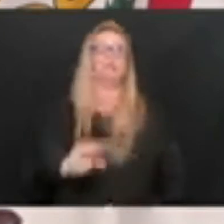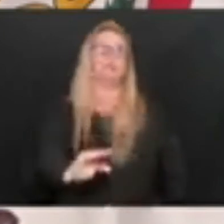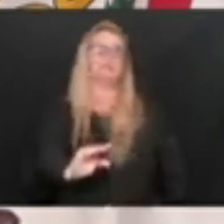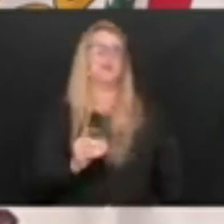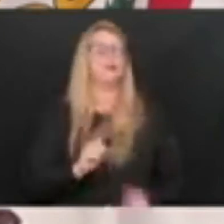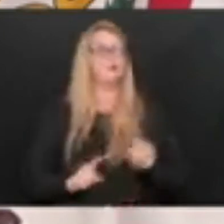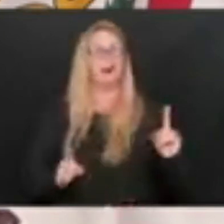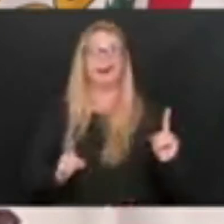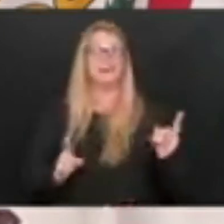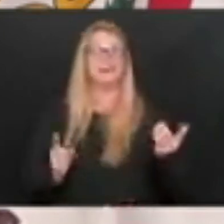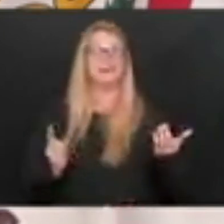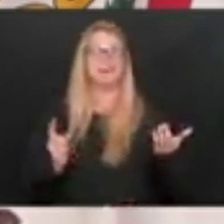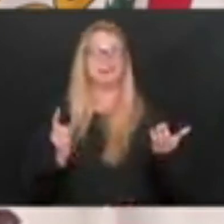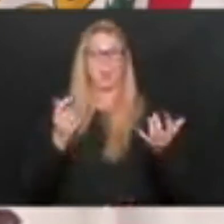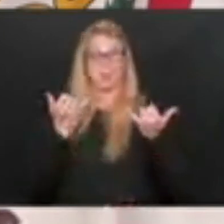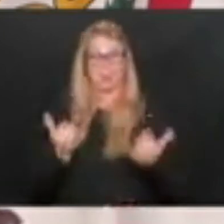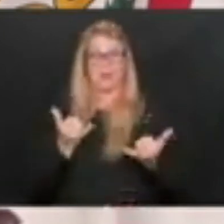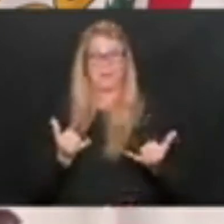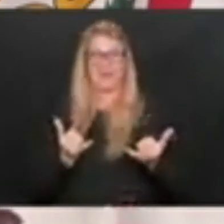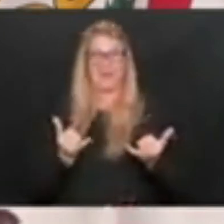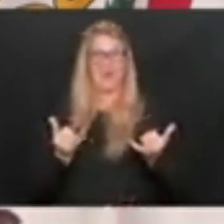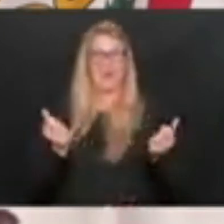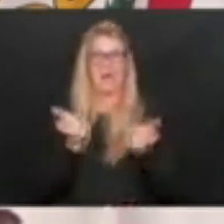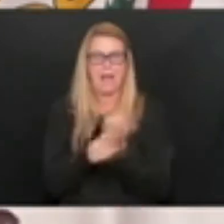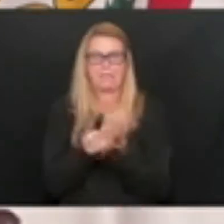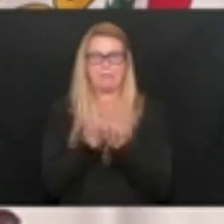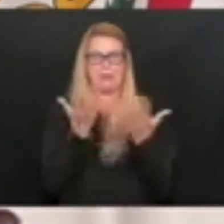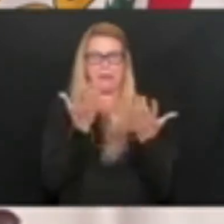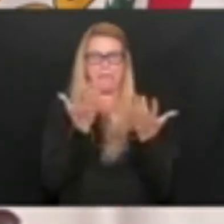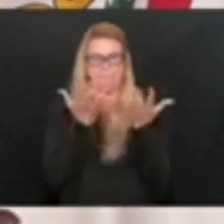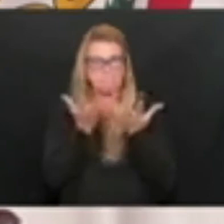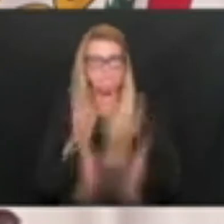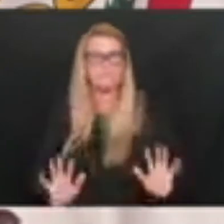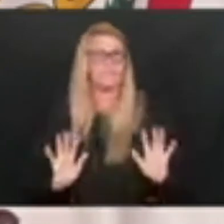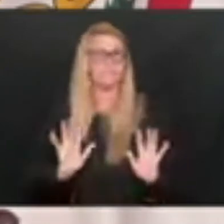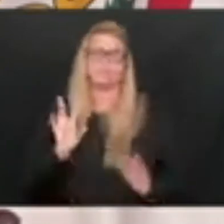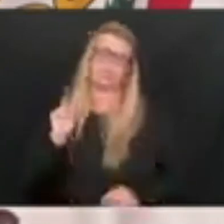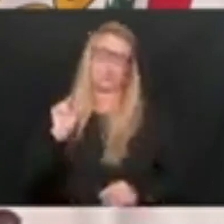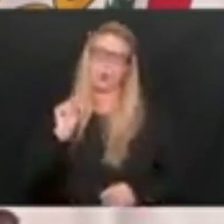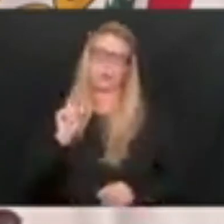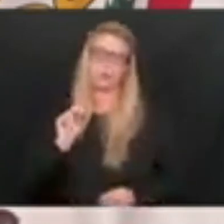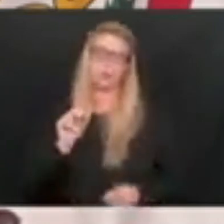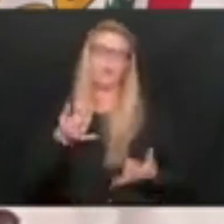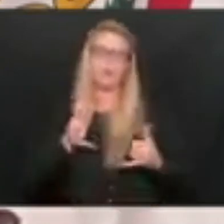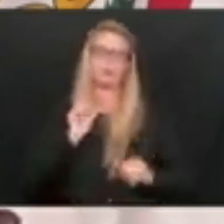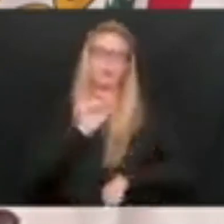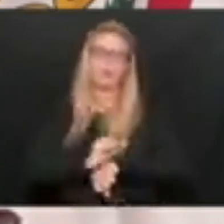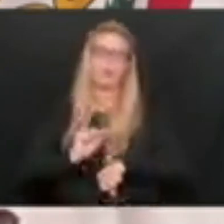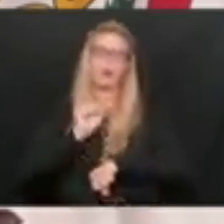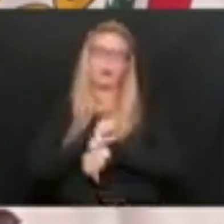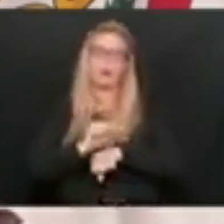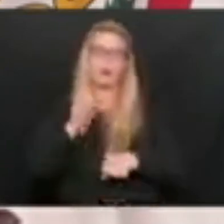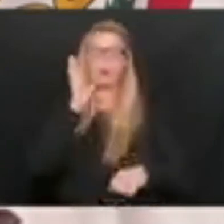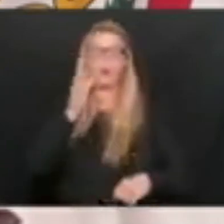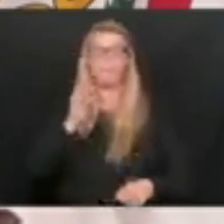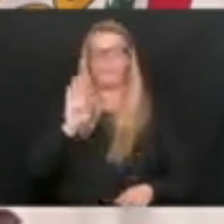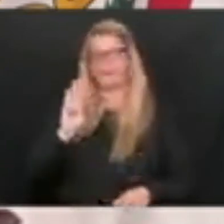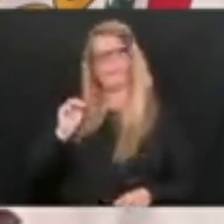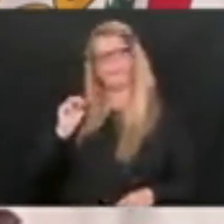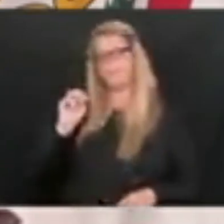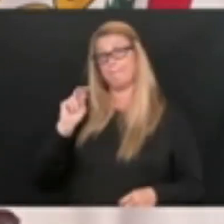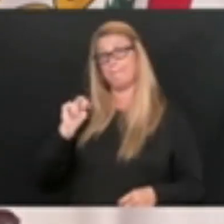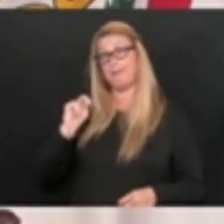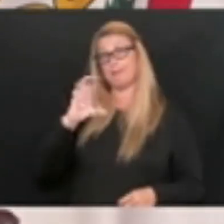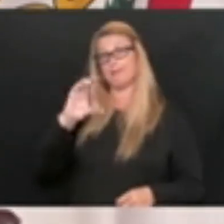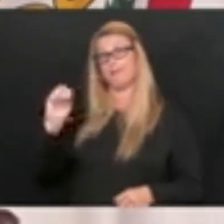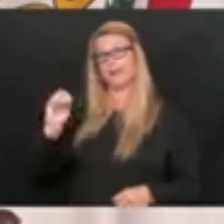we don't have an actual program that we can lay right in your hands right now and say we're going to be at Monongahela High School at